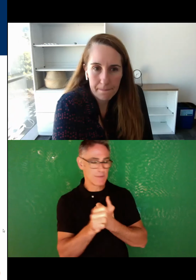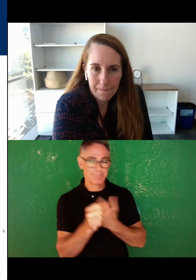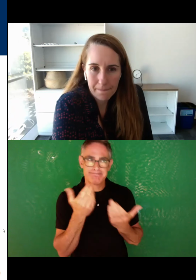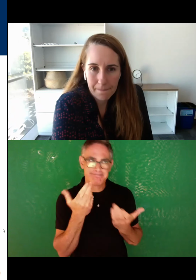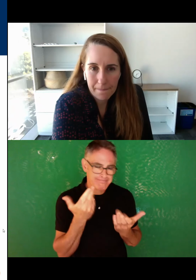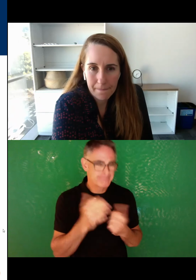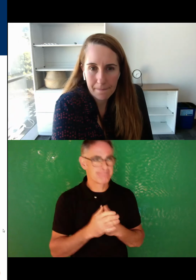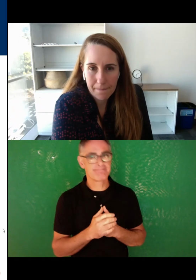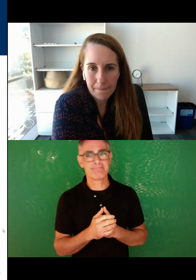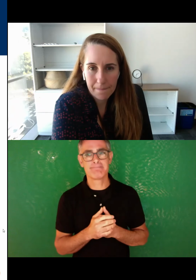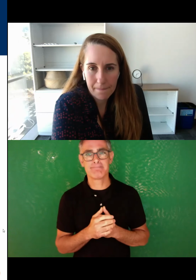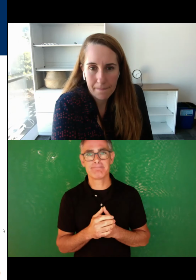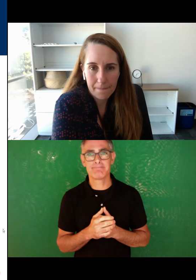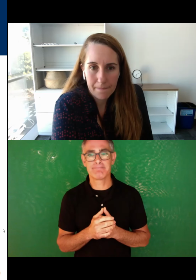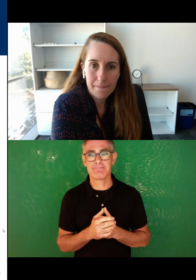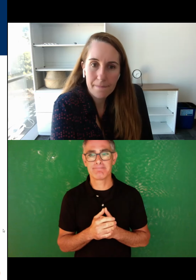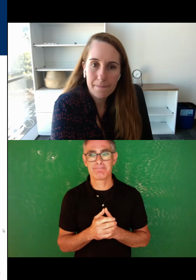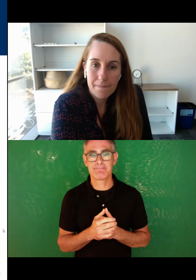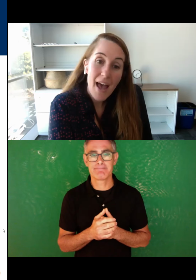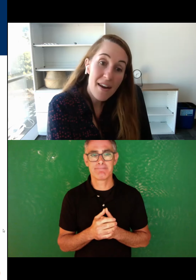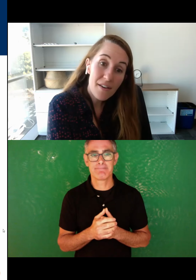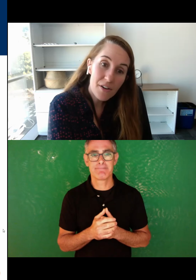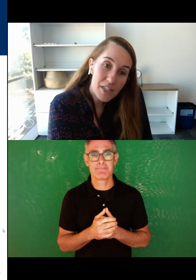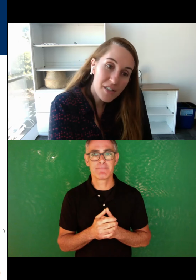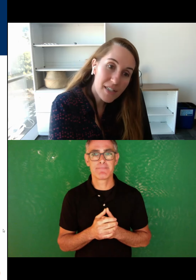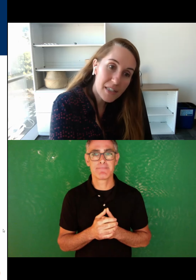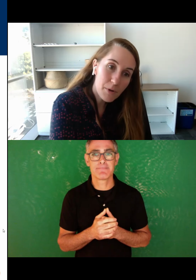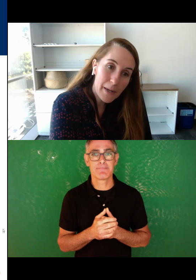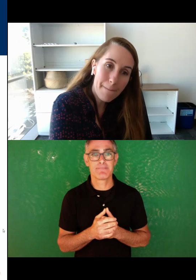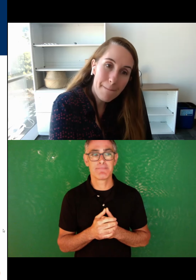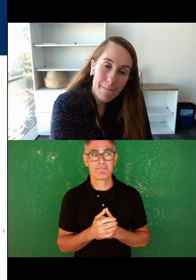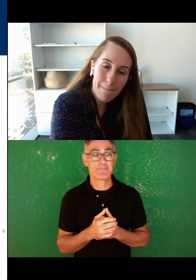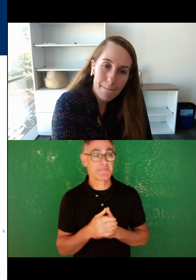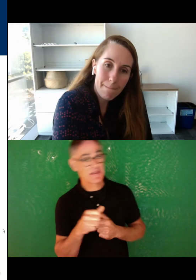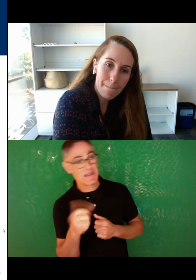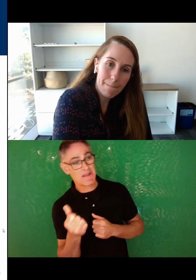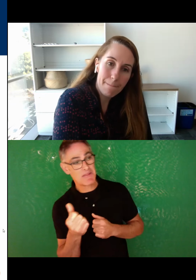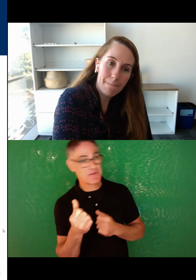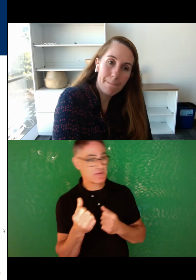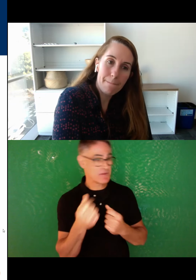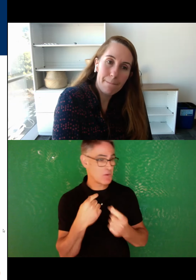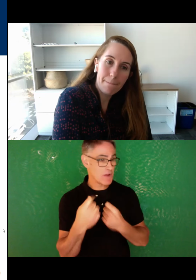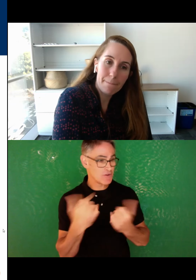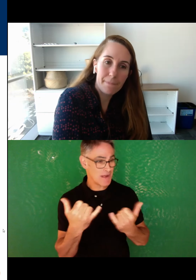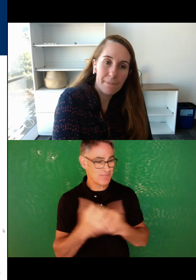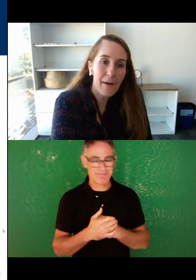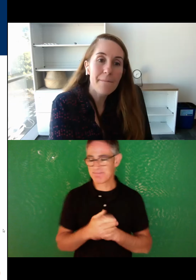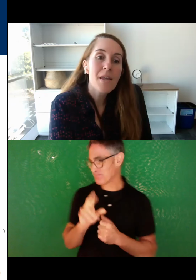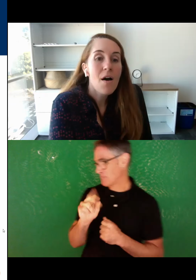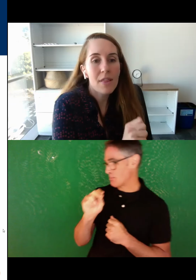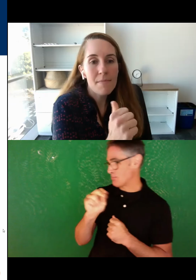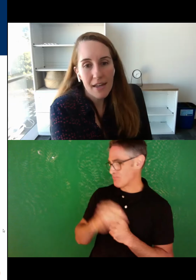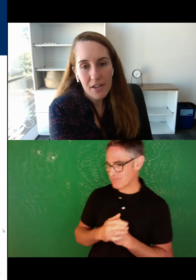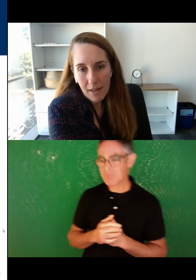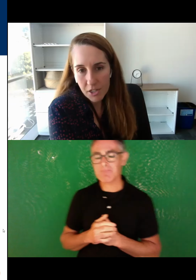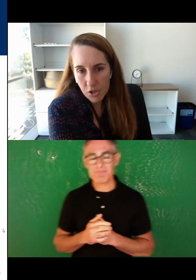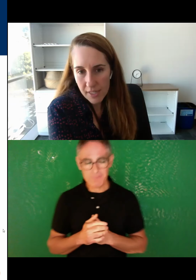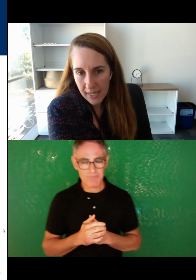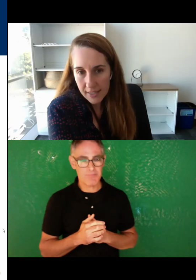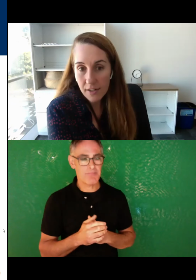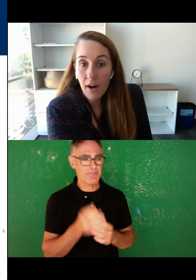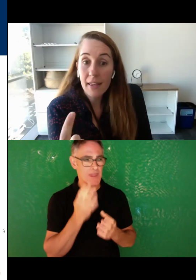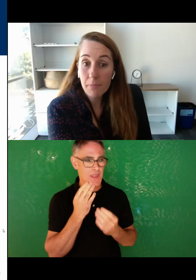Any other questions at this point? Nope. Okay, well, let me tell you about